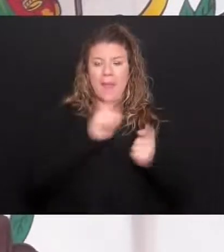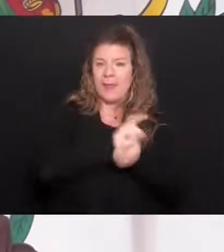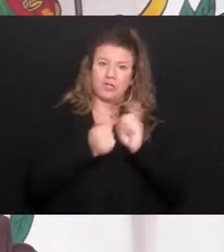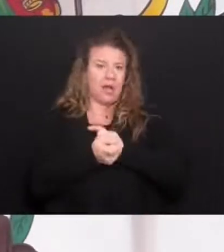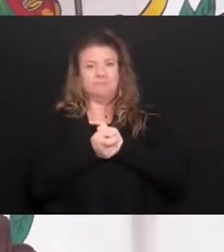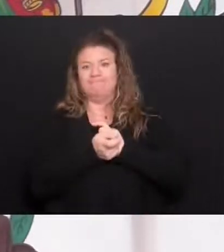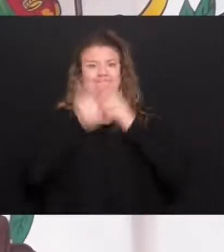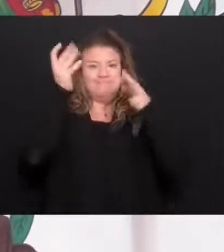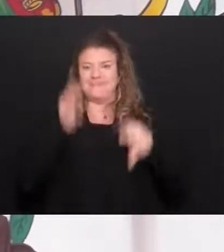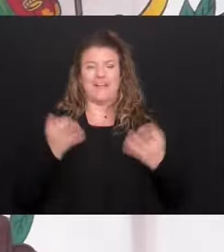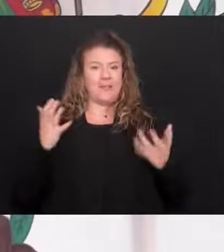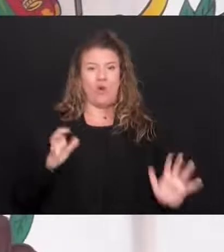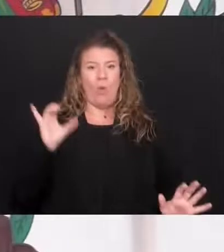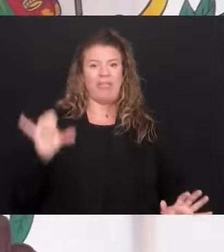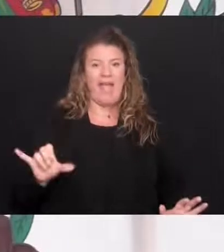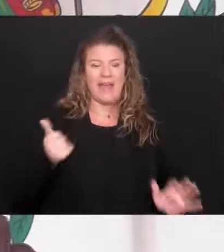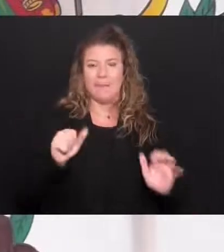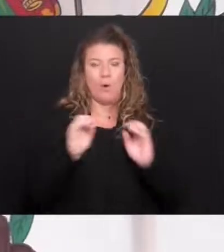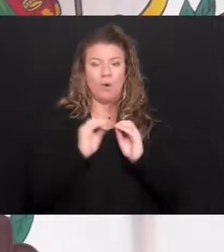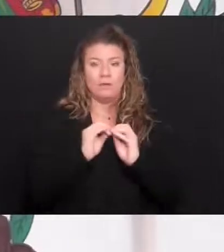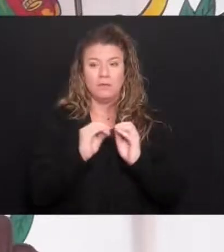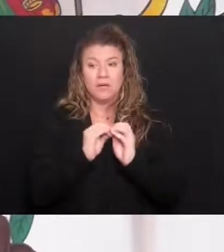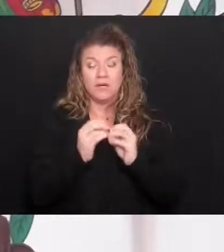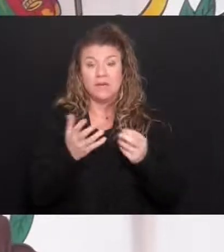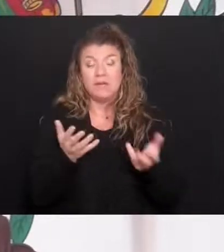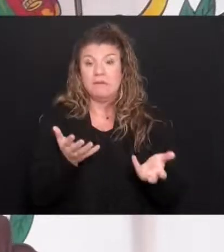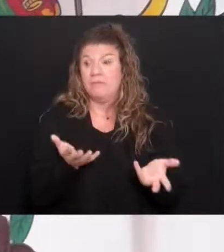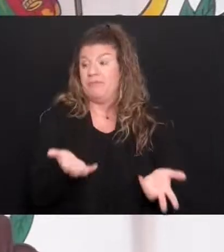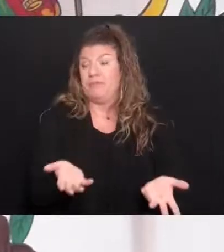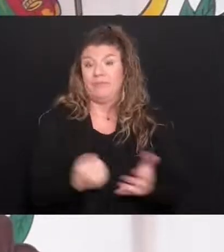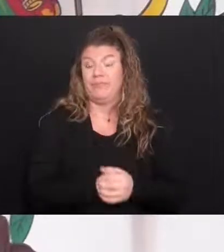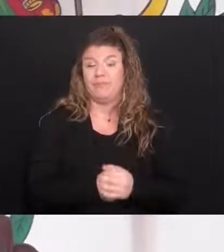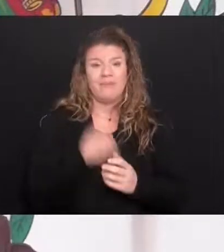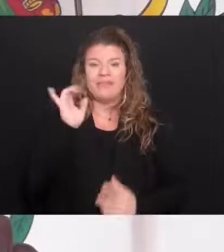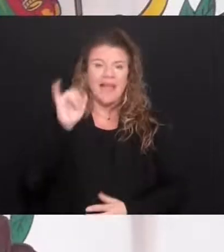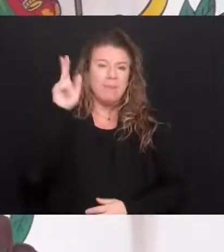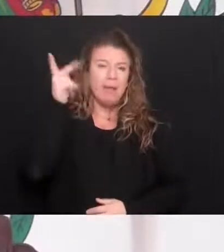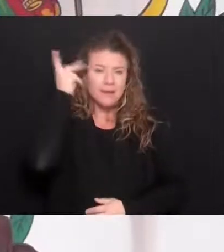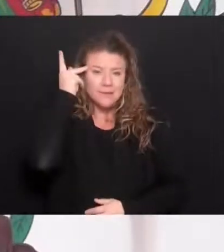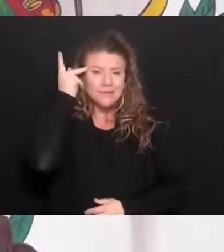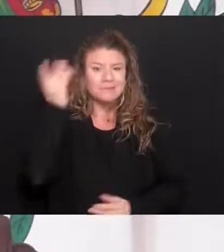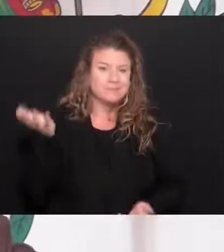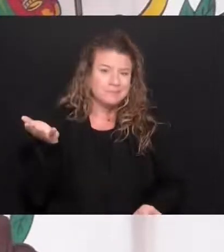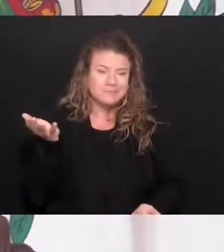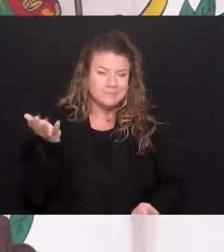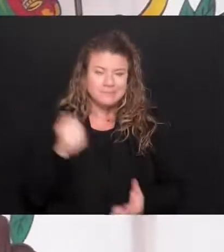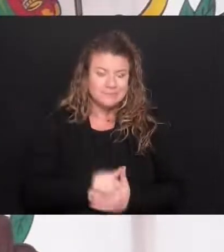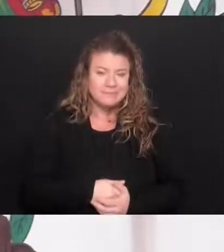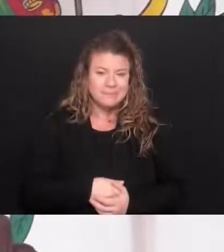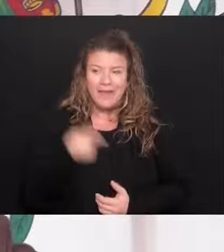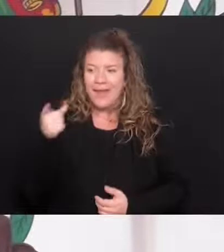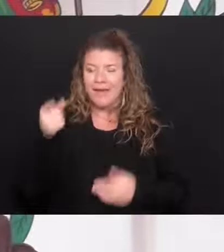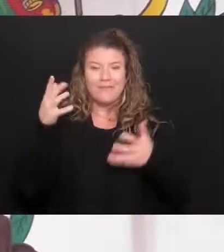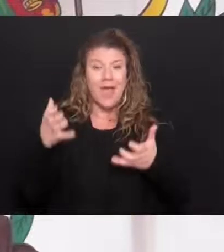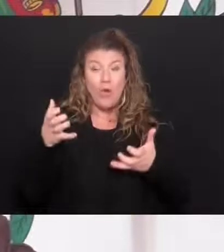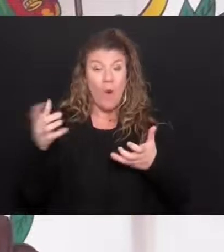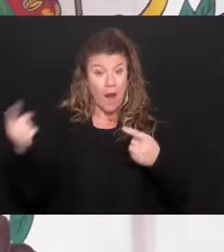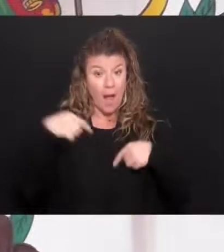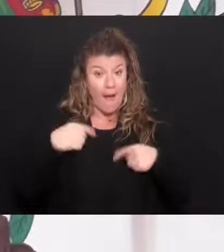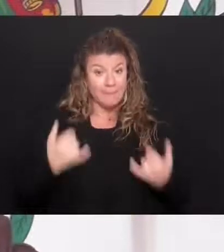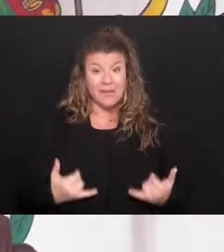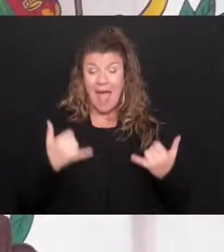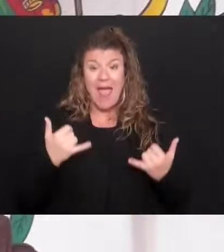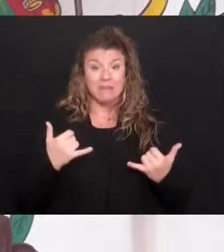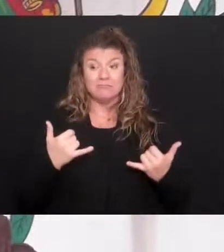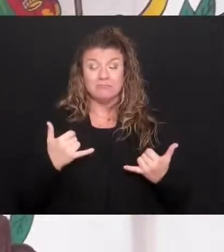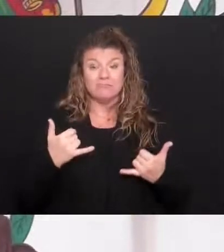and go another way. Well, to me, that's just nothing but politics. And if they want a place here today where people